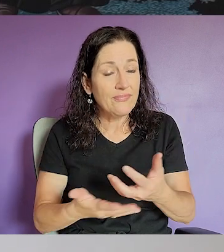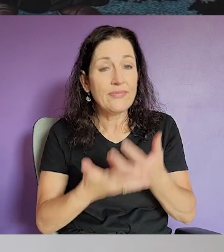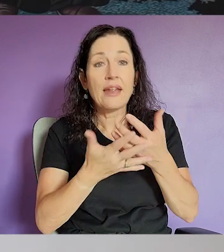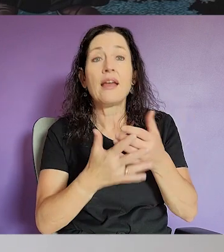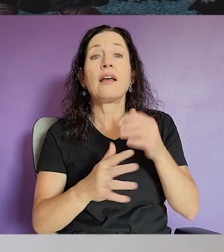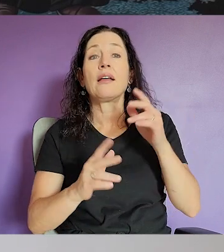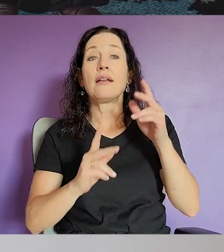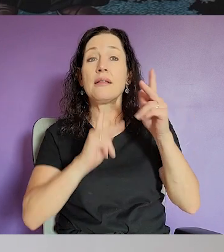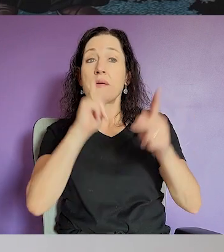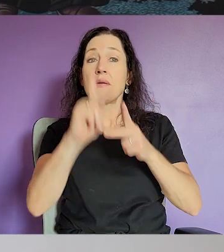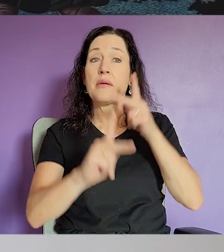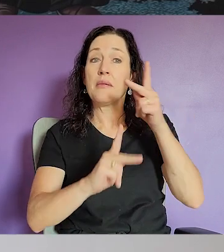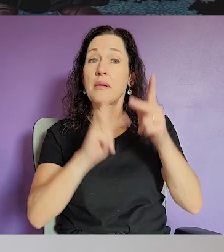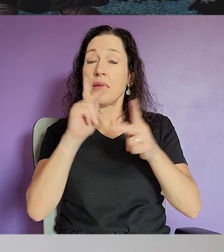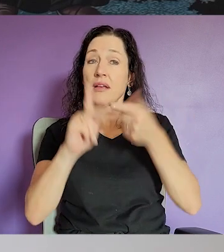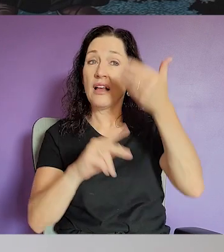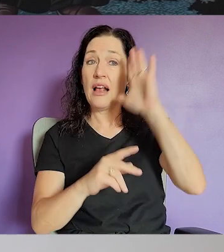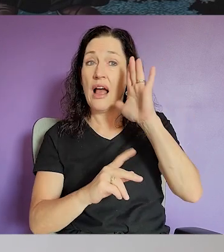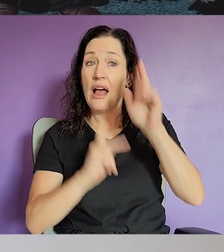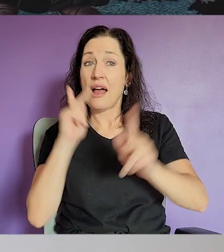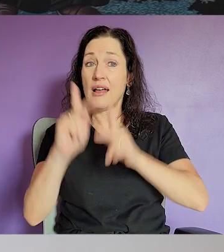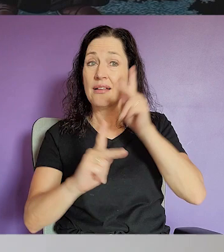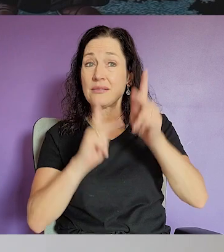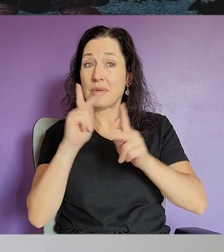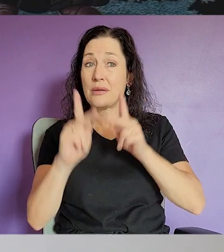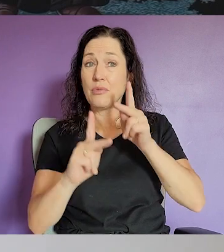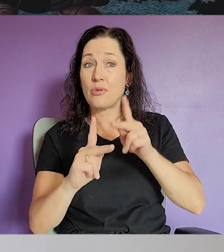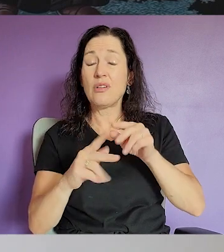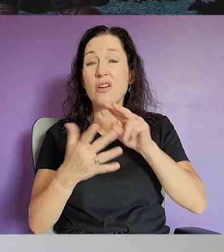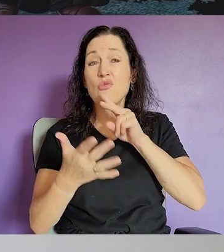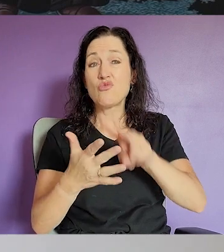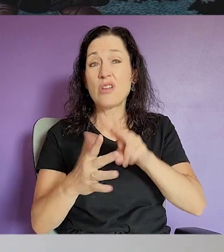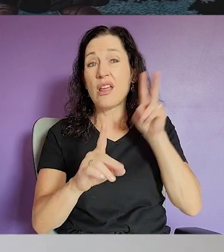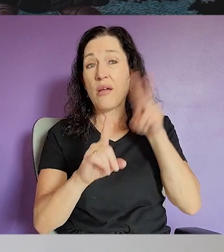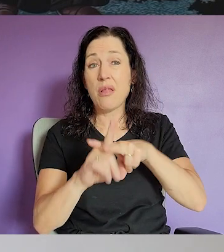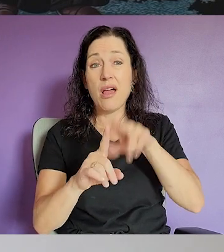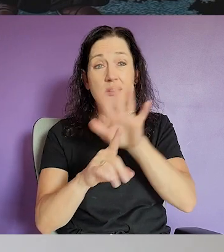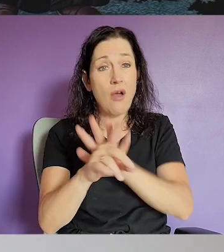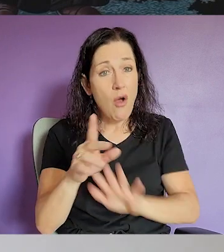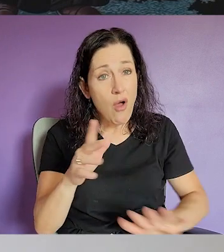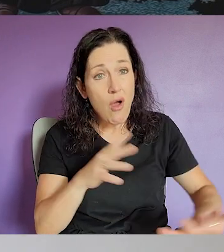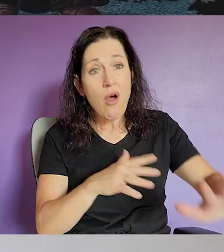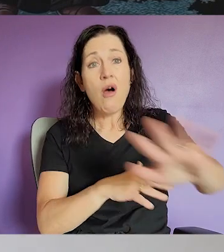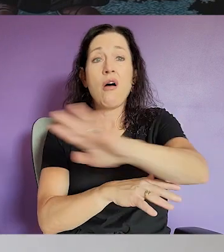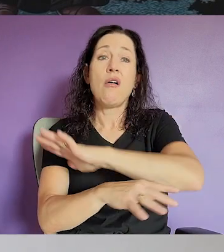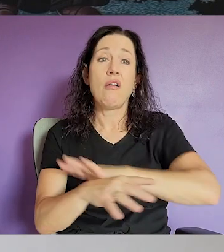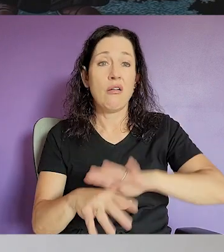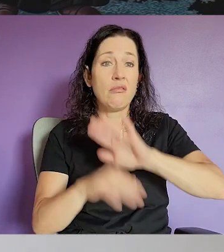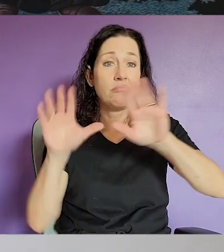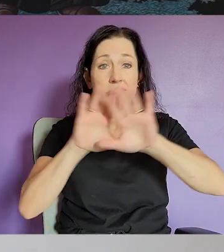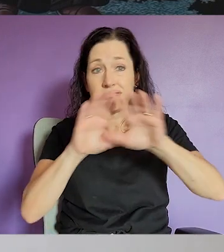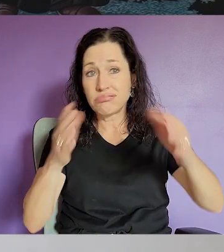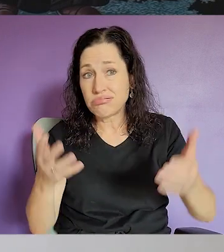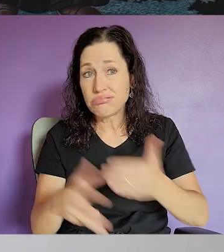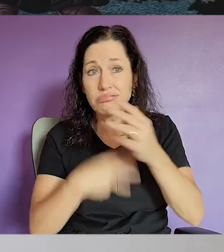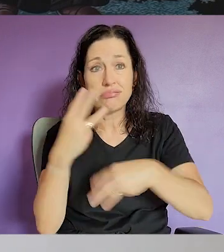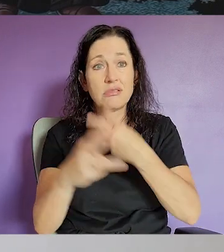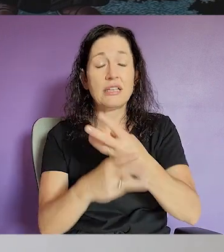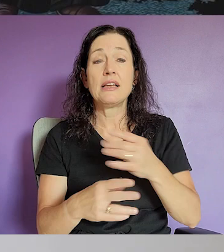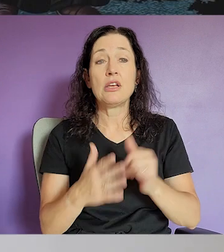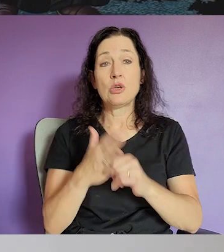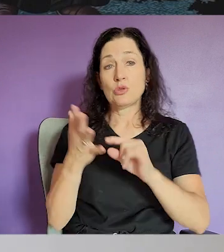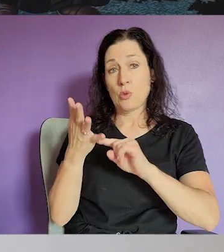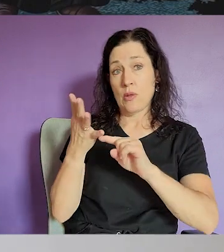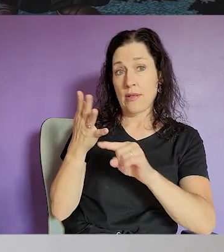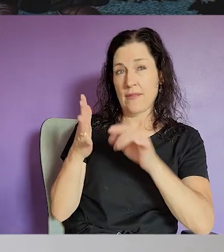people of God are the world. And so that phrase at the end of the first